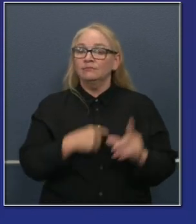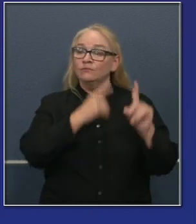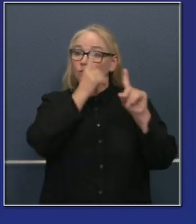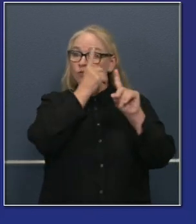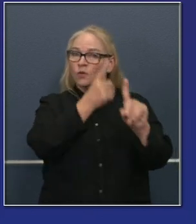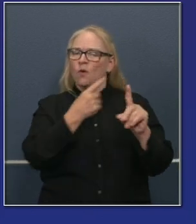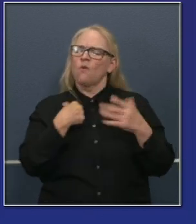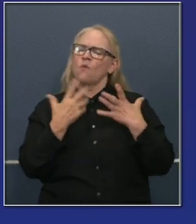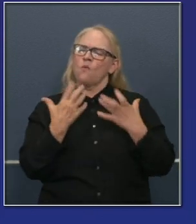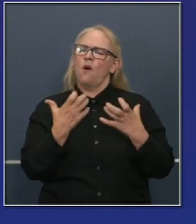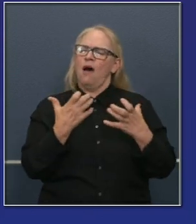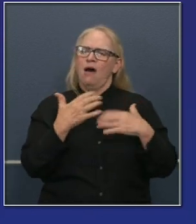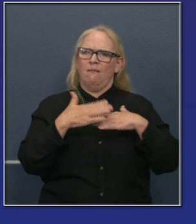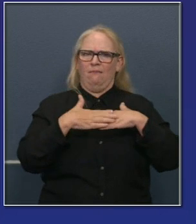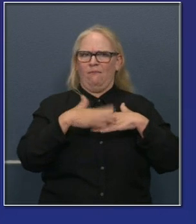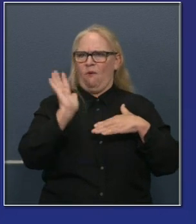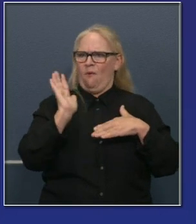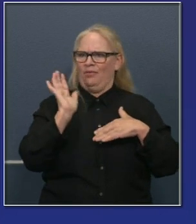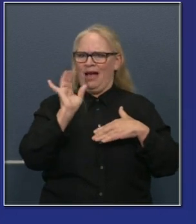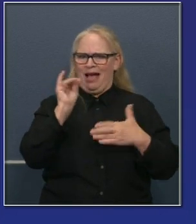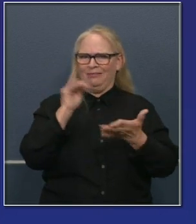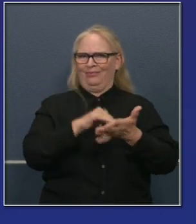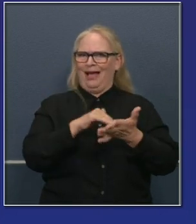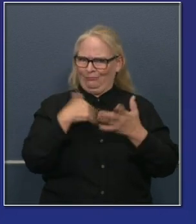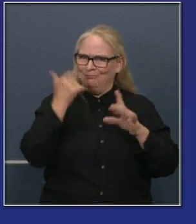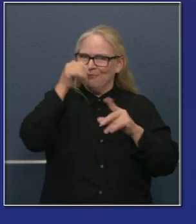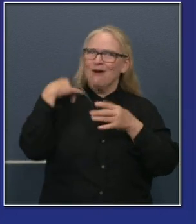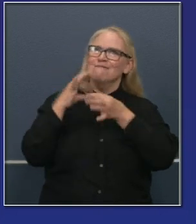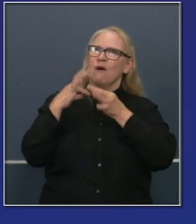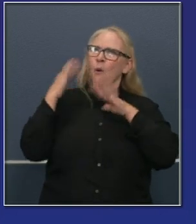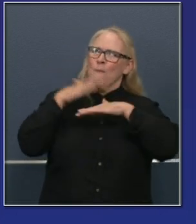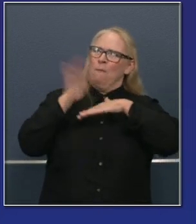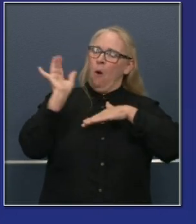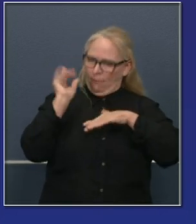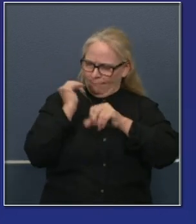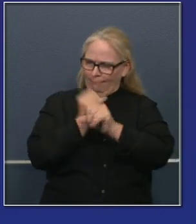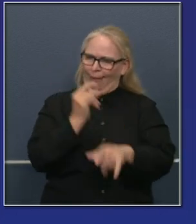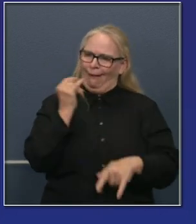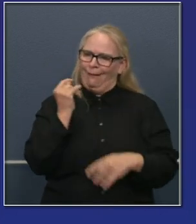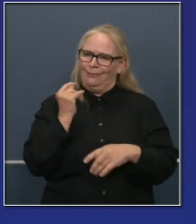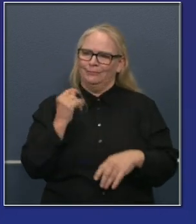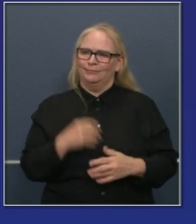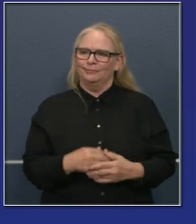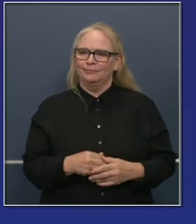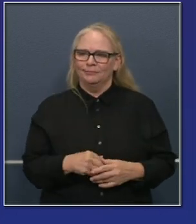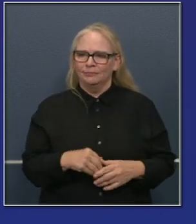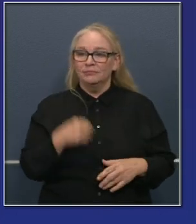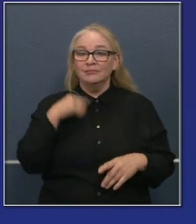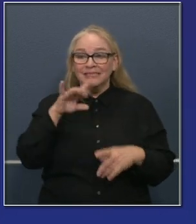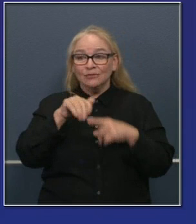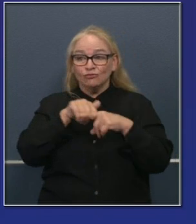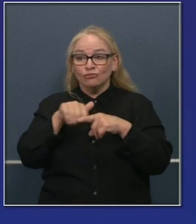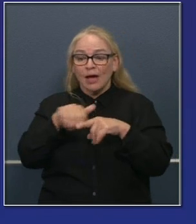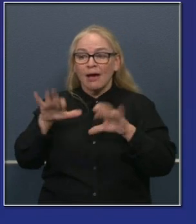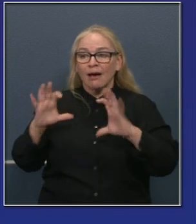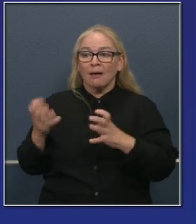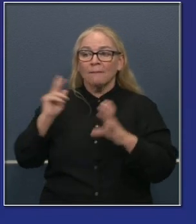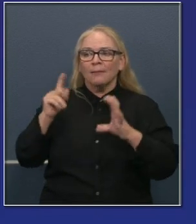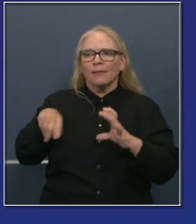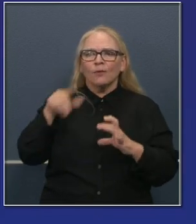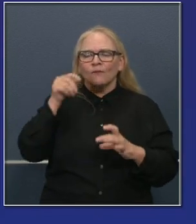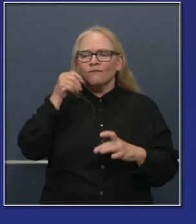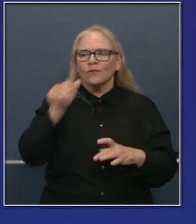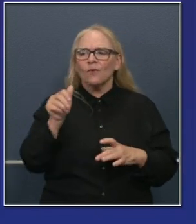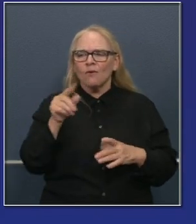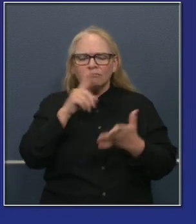from Dr. Galley, reconstituted our testing task force. I want to make this crystal clear. Our goal is to increase testing